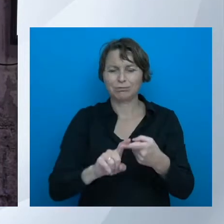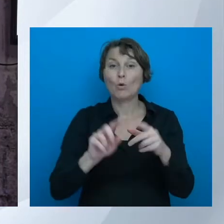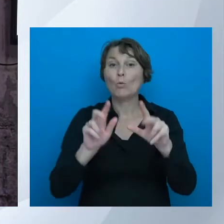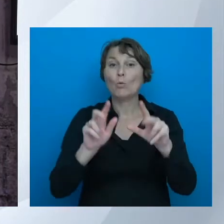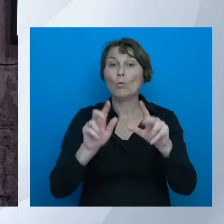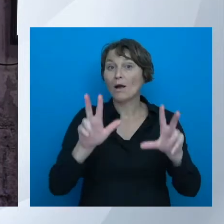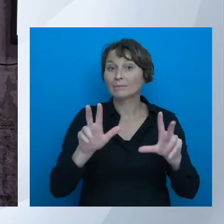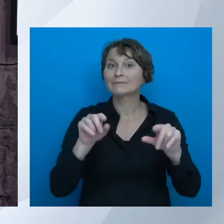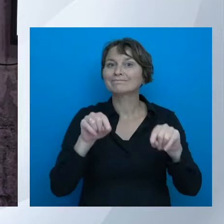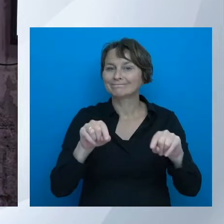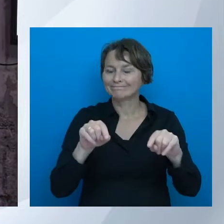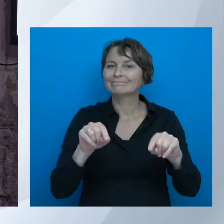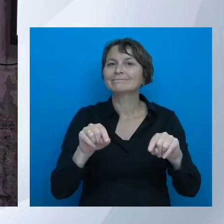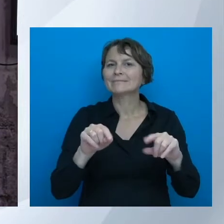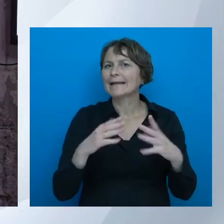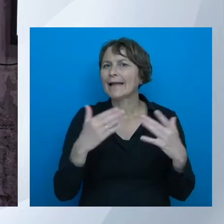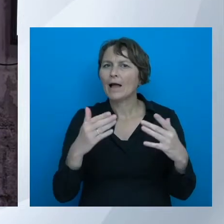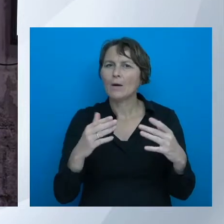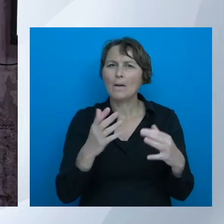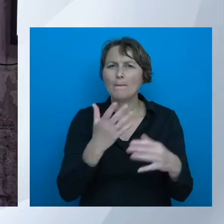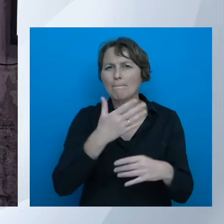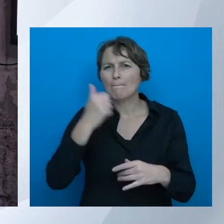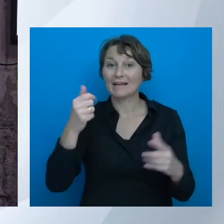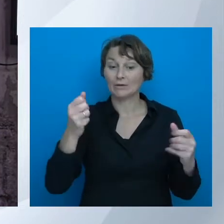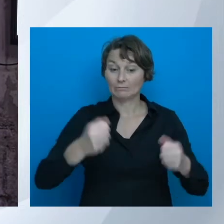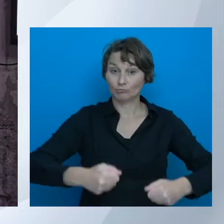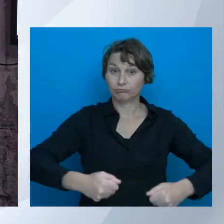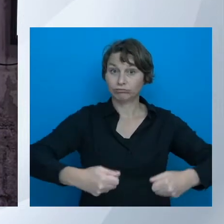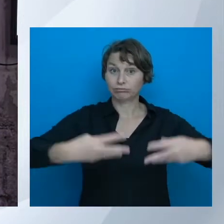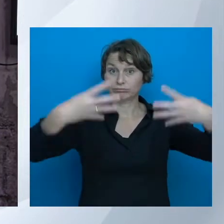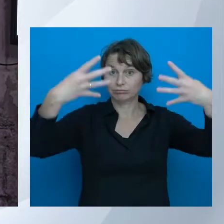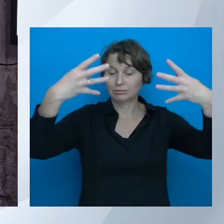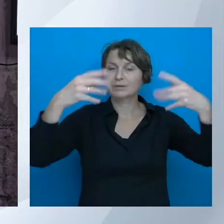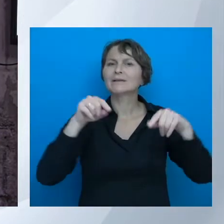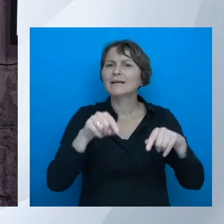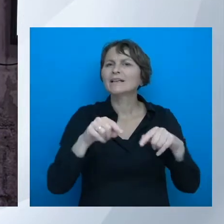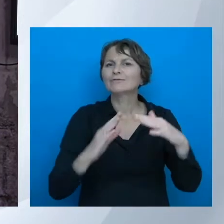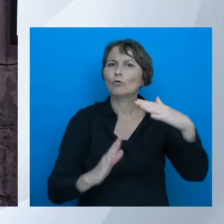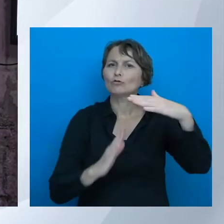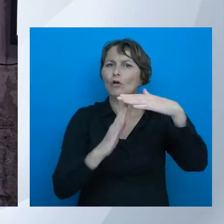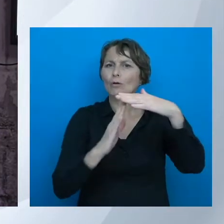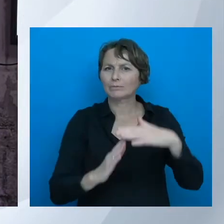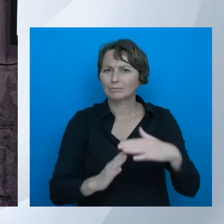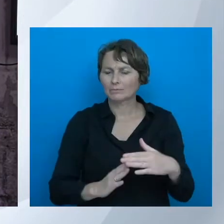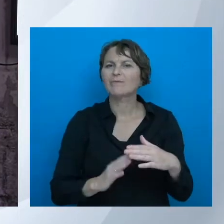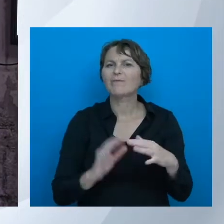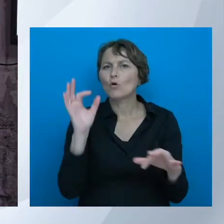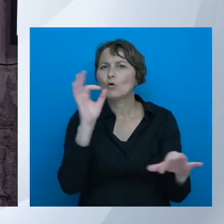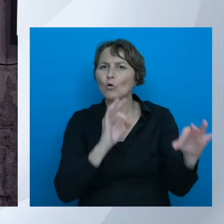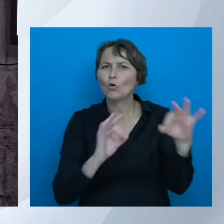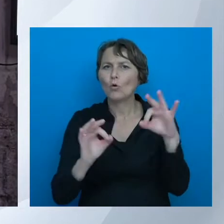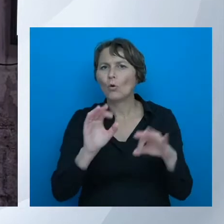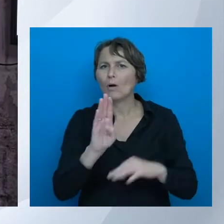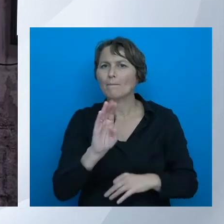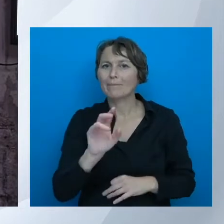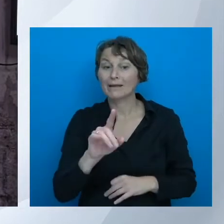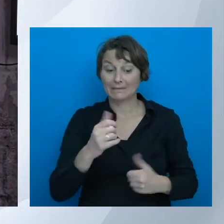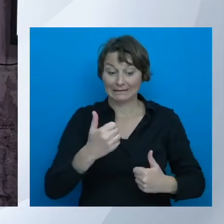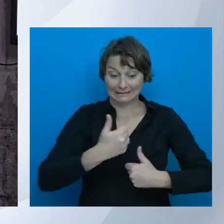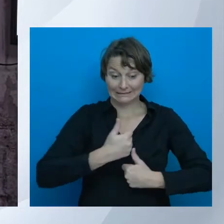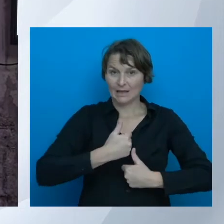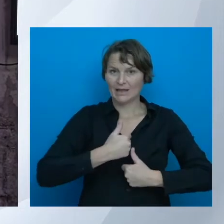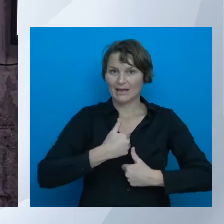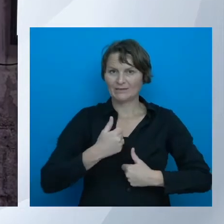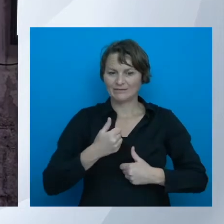from Google or Bing because you're faster. The only downside is you actually have to manage your own HTML, but then again, that's not really